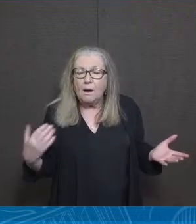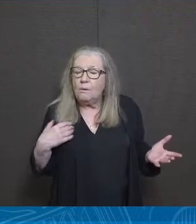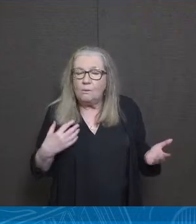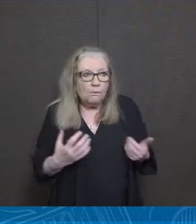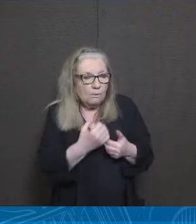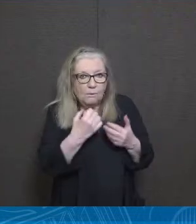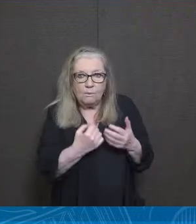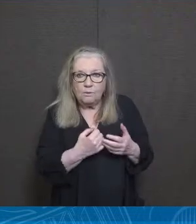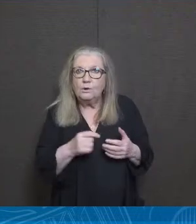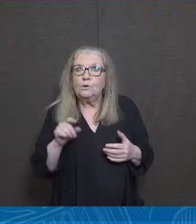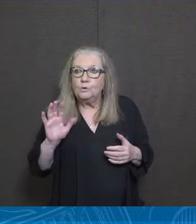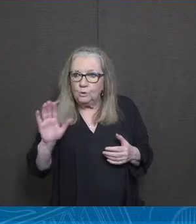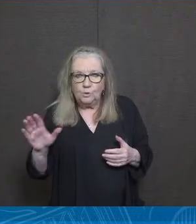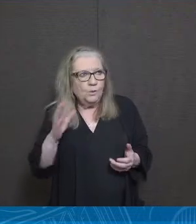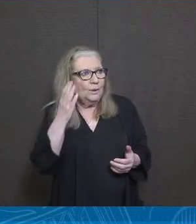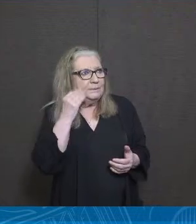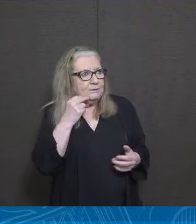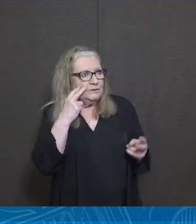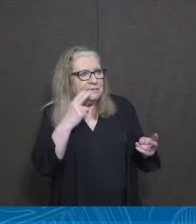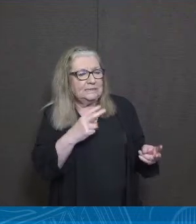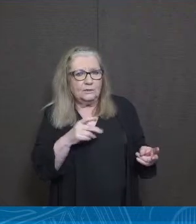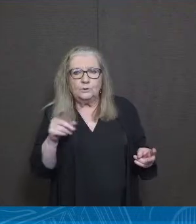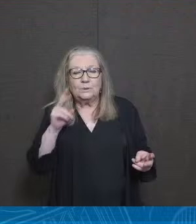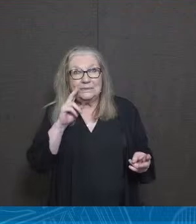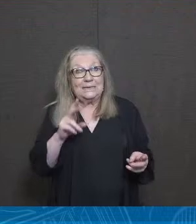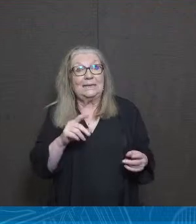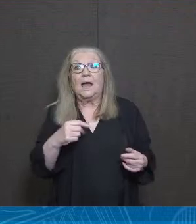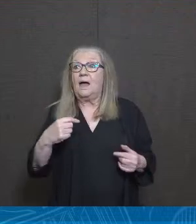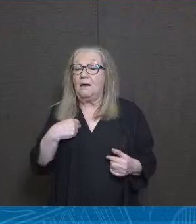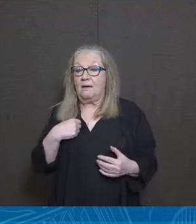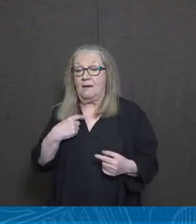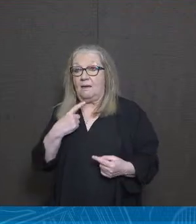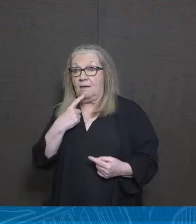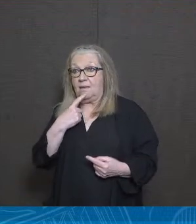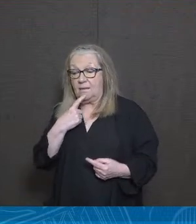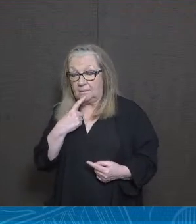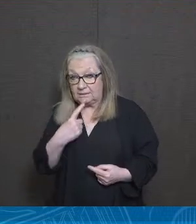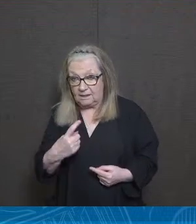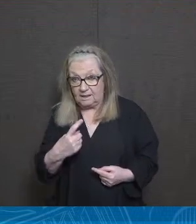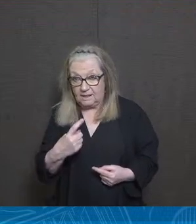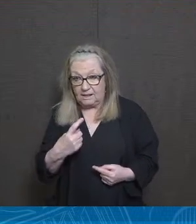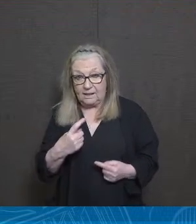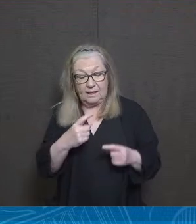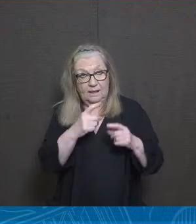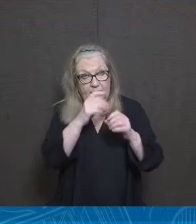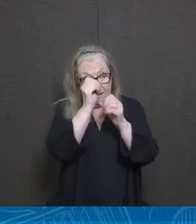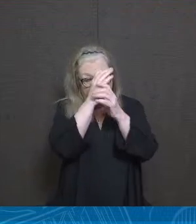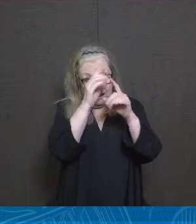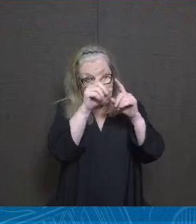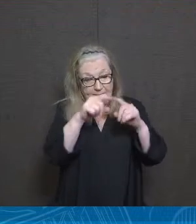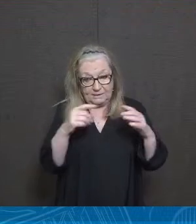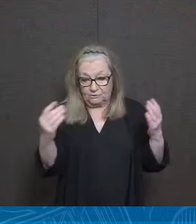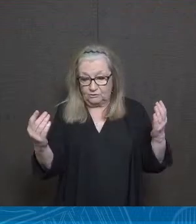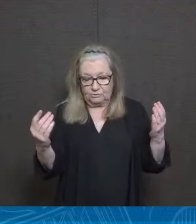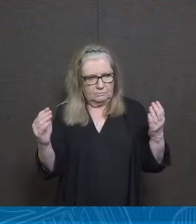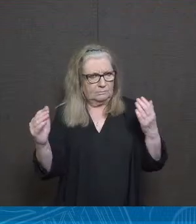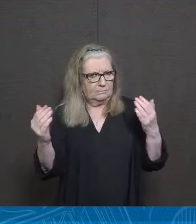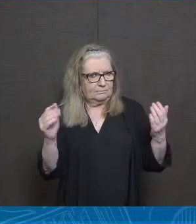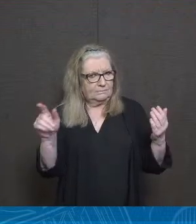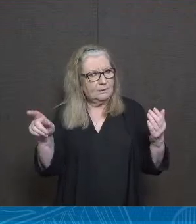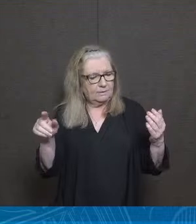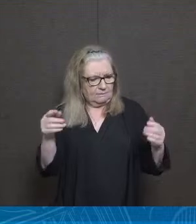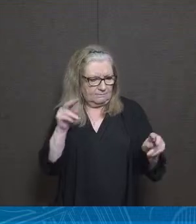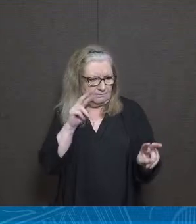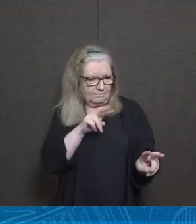experience by yourself when you see that image compared to what I'm saying, is that actually a true representation? Okay, so the experience is that.